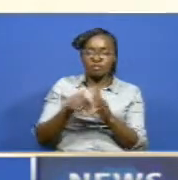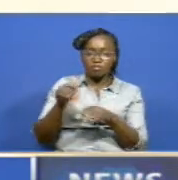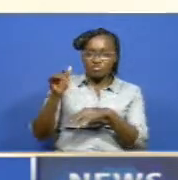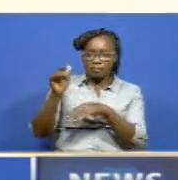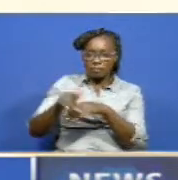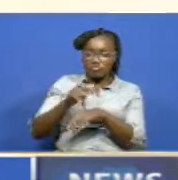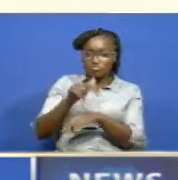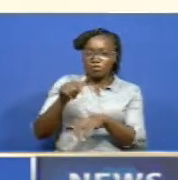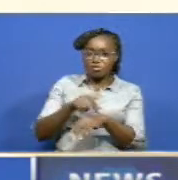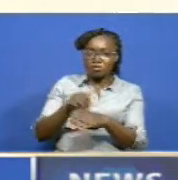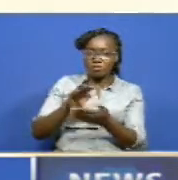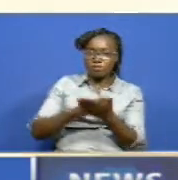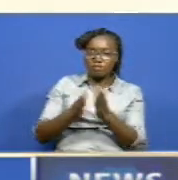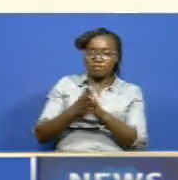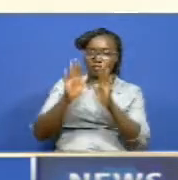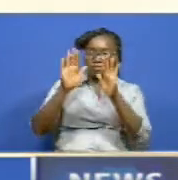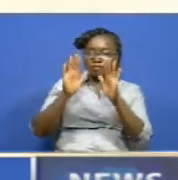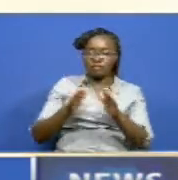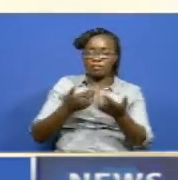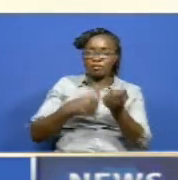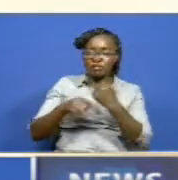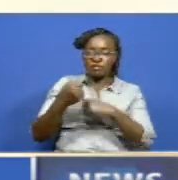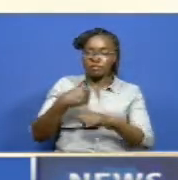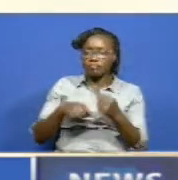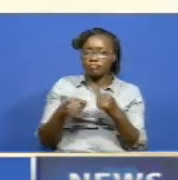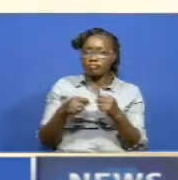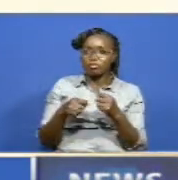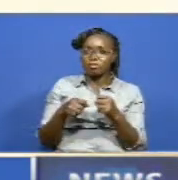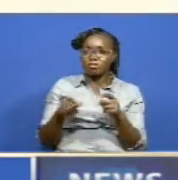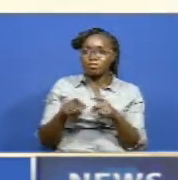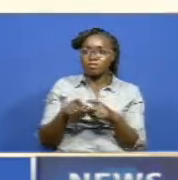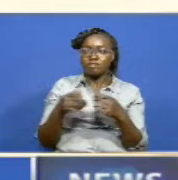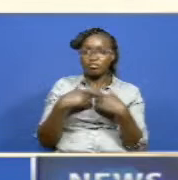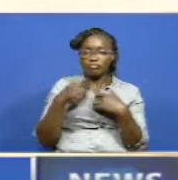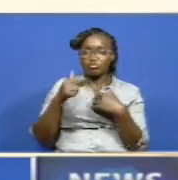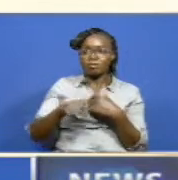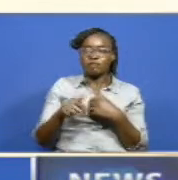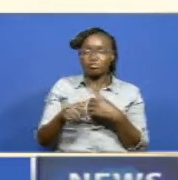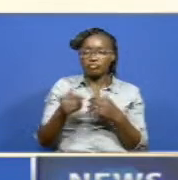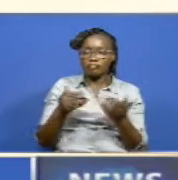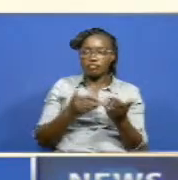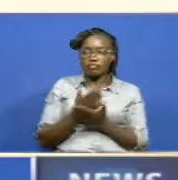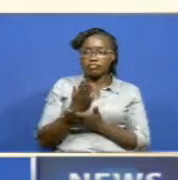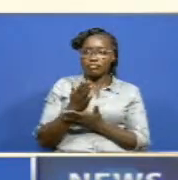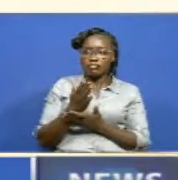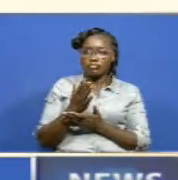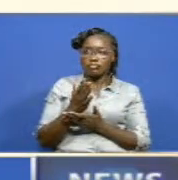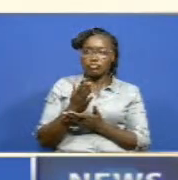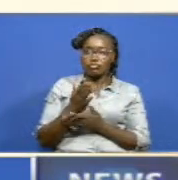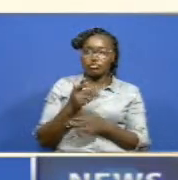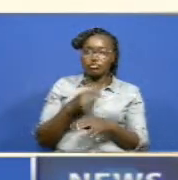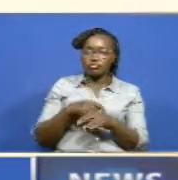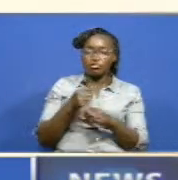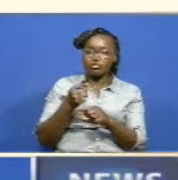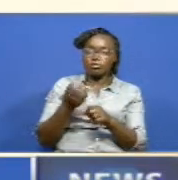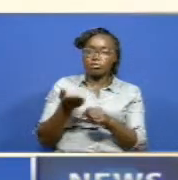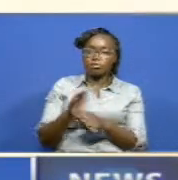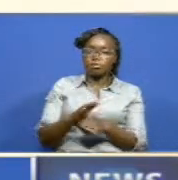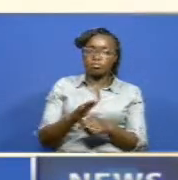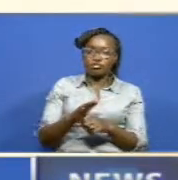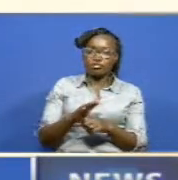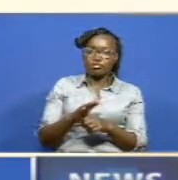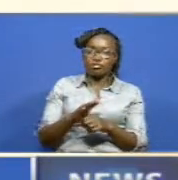it became necessary to take the appropriate actions as we have taken today to ensure that when they do come back on